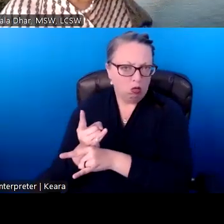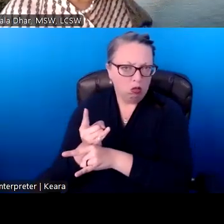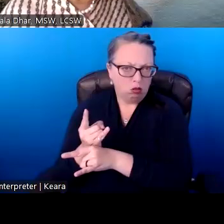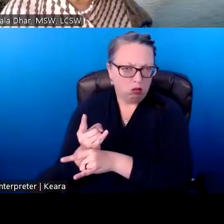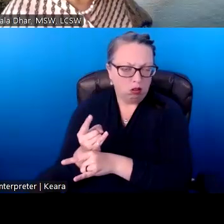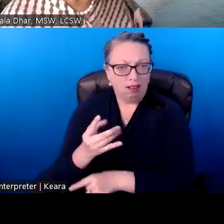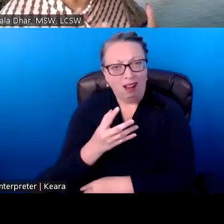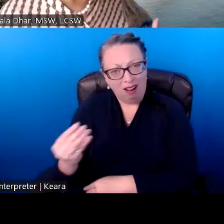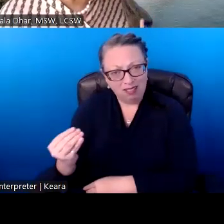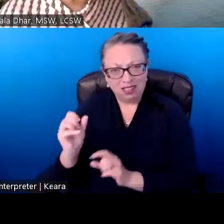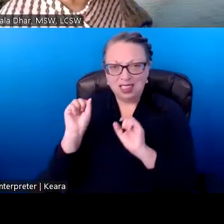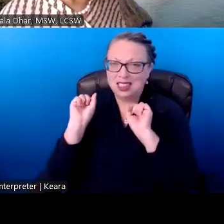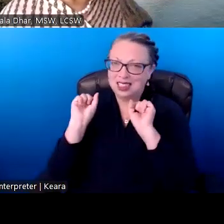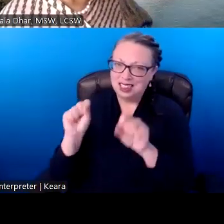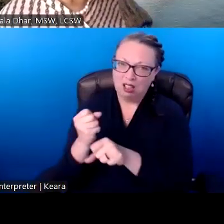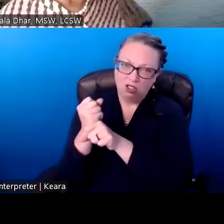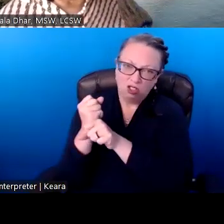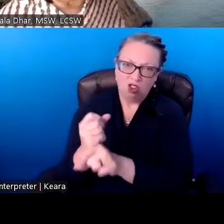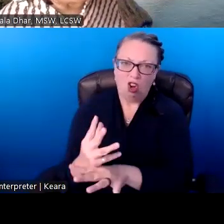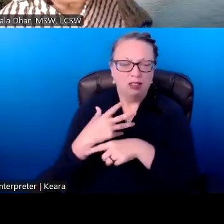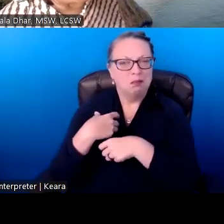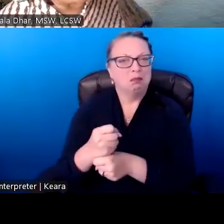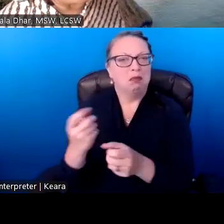it can also exacerbate other